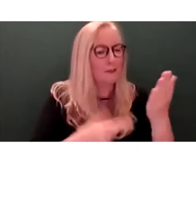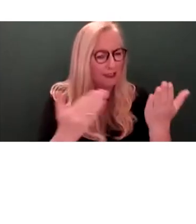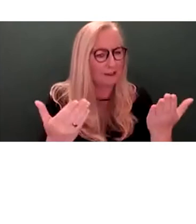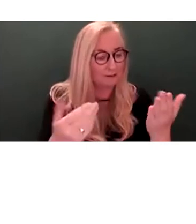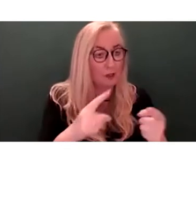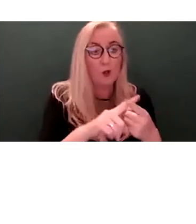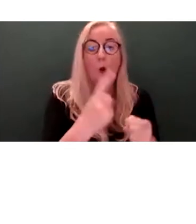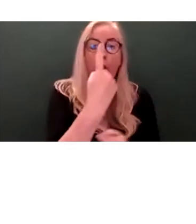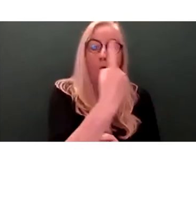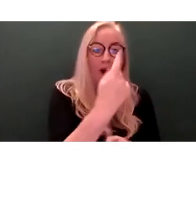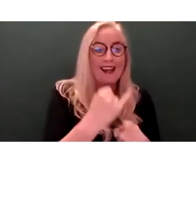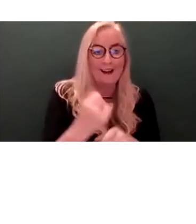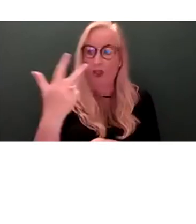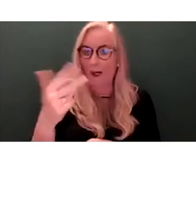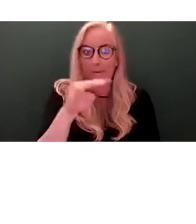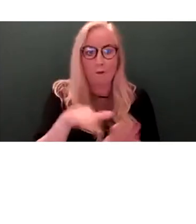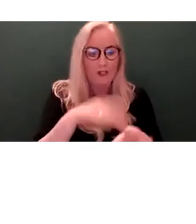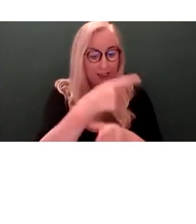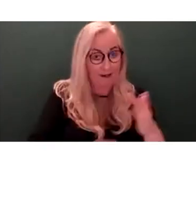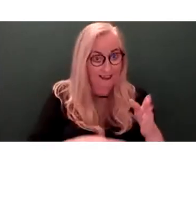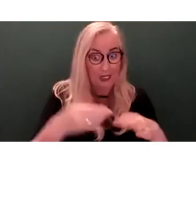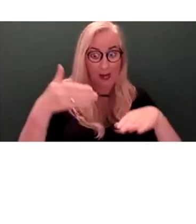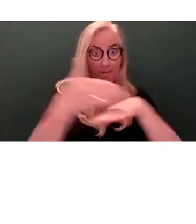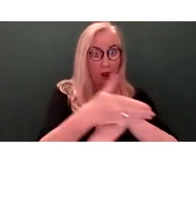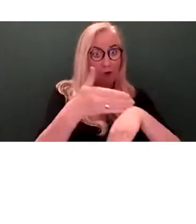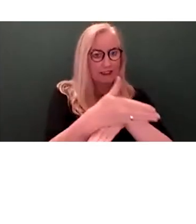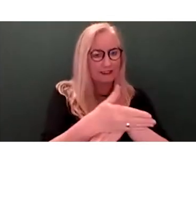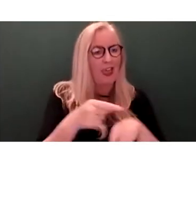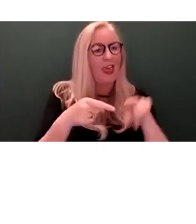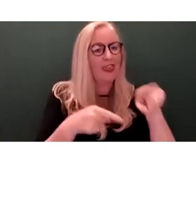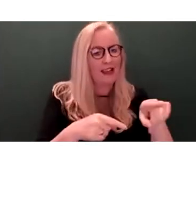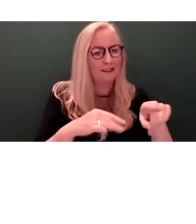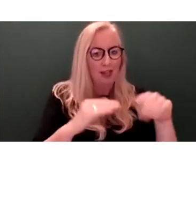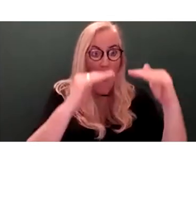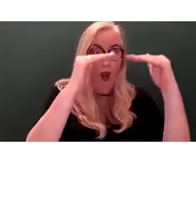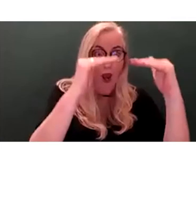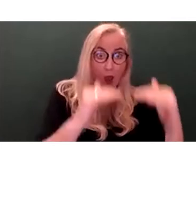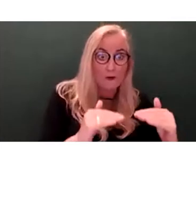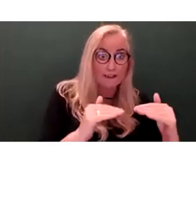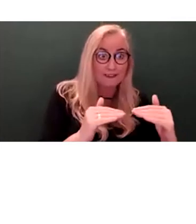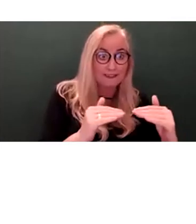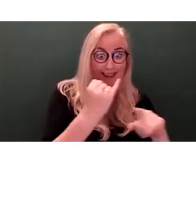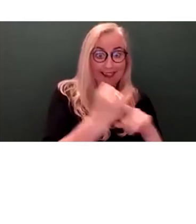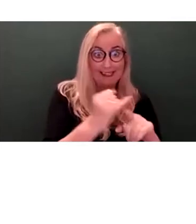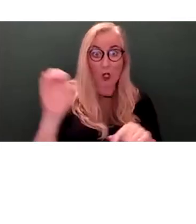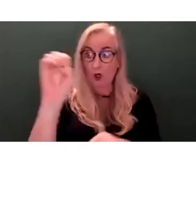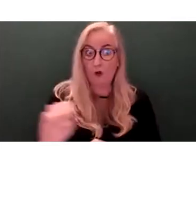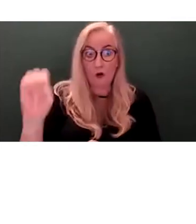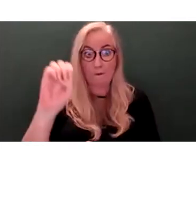one in three persons with a disability in Ireland is employed, which is one of the lowest shares in Europe and the